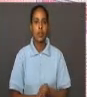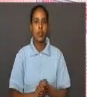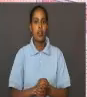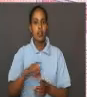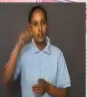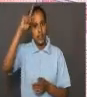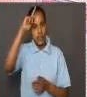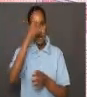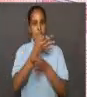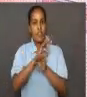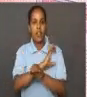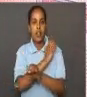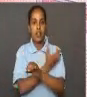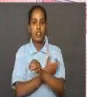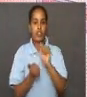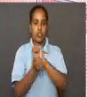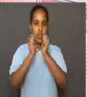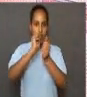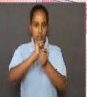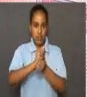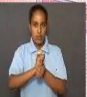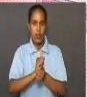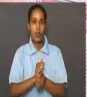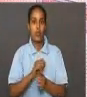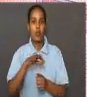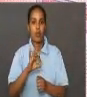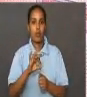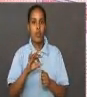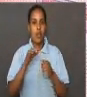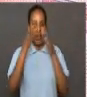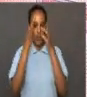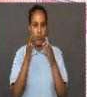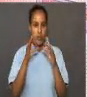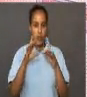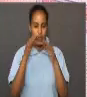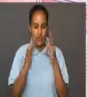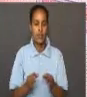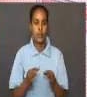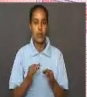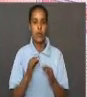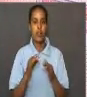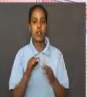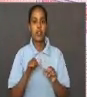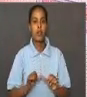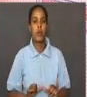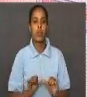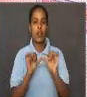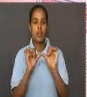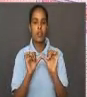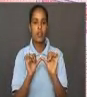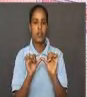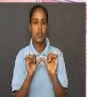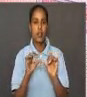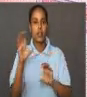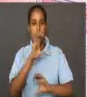Gibbs free energy change provides a conclusive prediction of the spontaneity